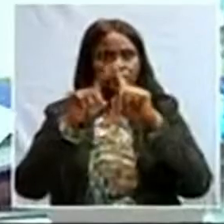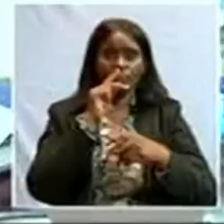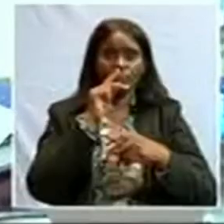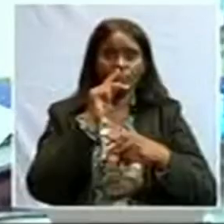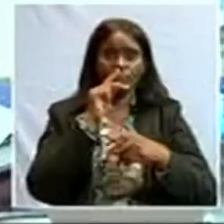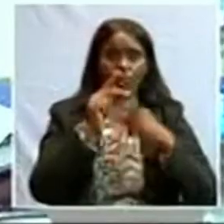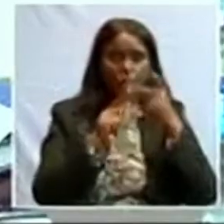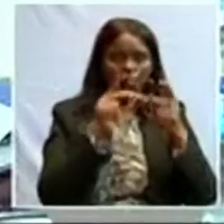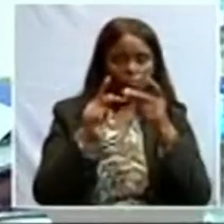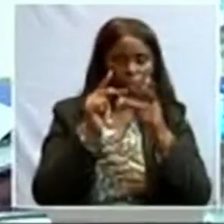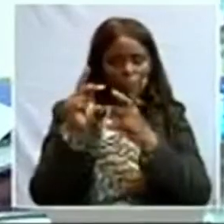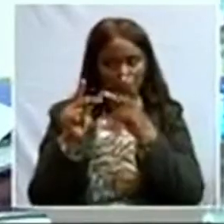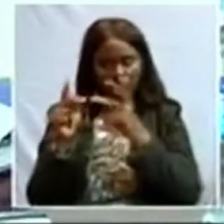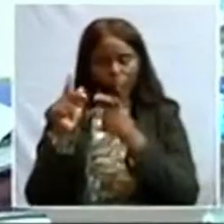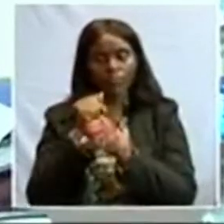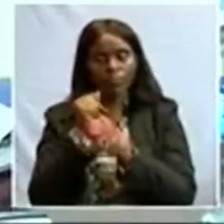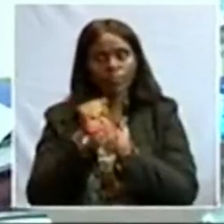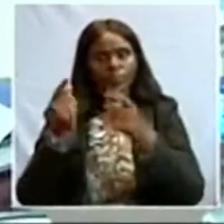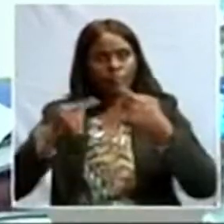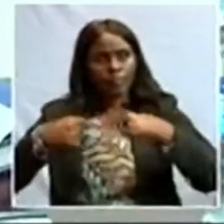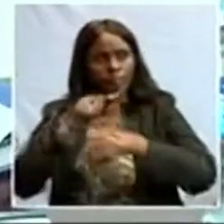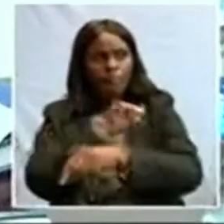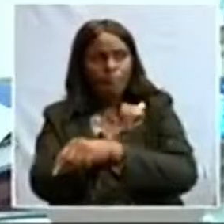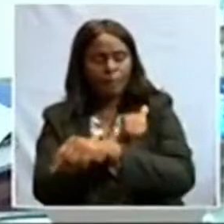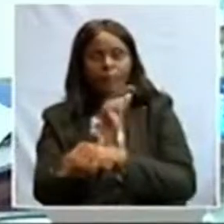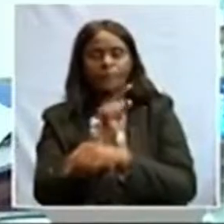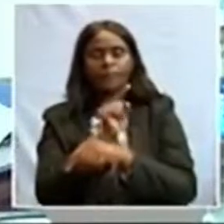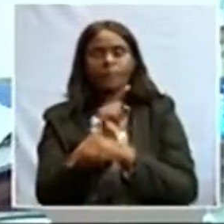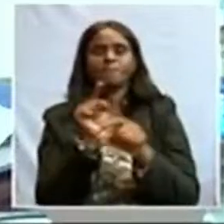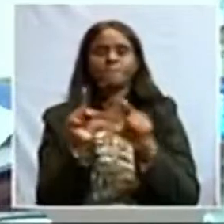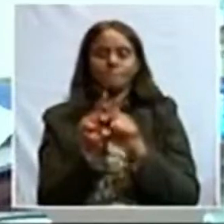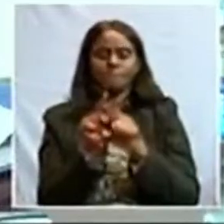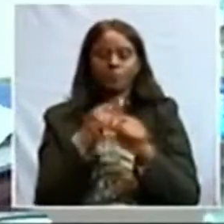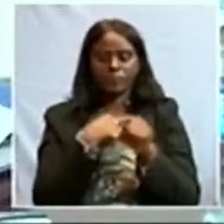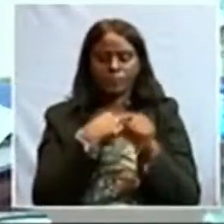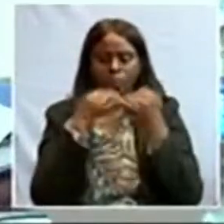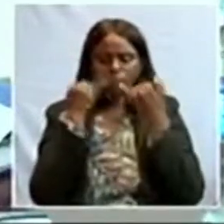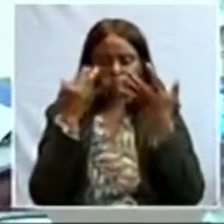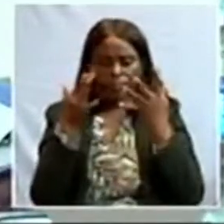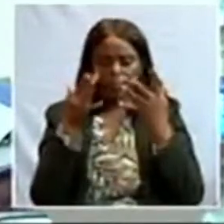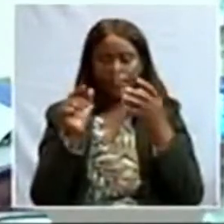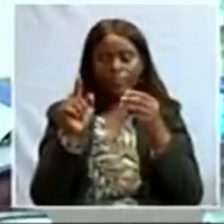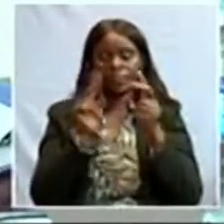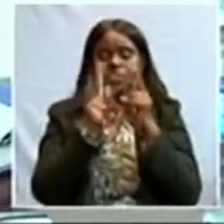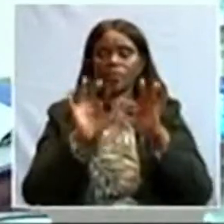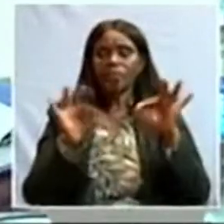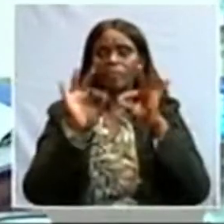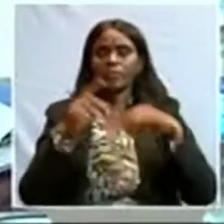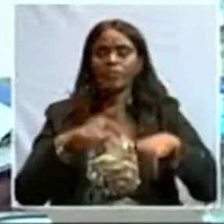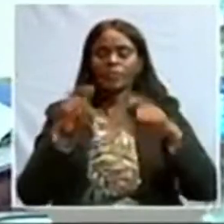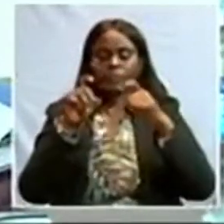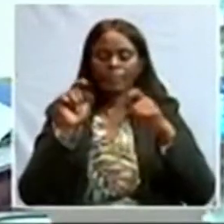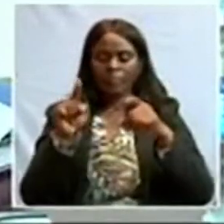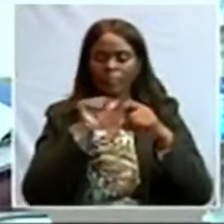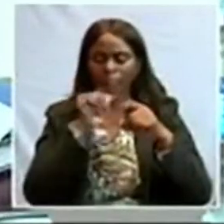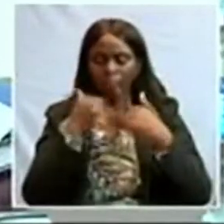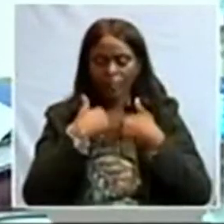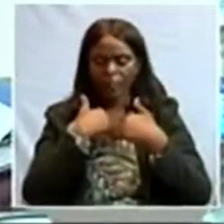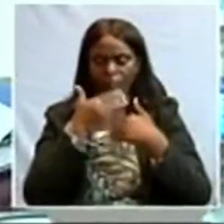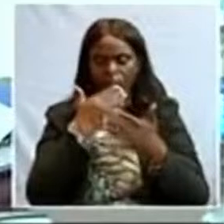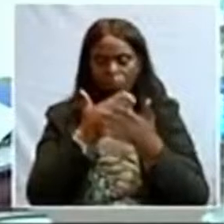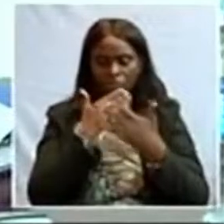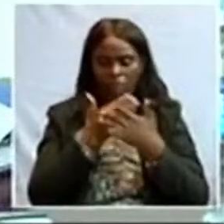on functions of the local authorities. I wish to indicate that one of the key challenges is the lack of proper facilities